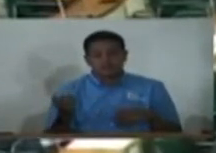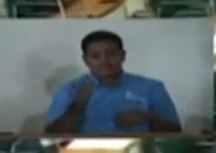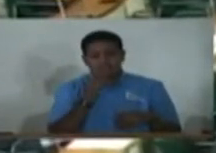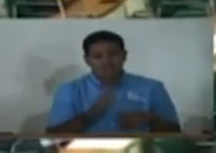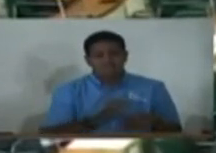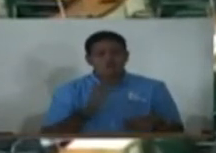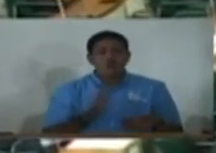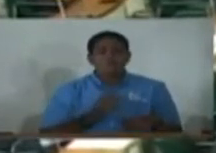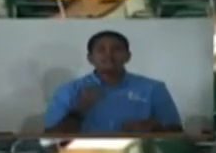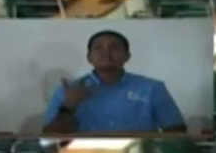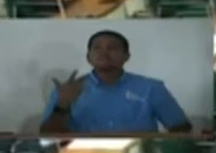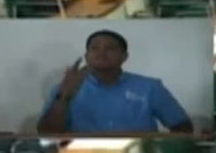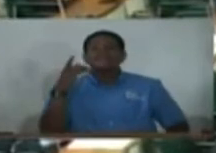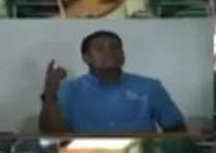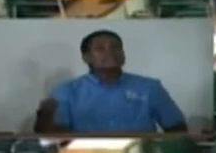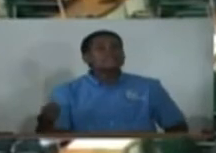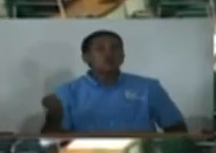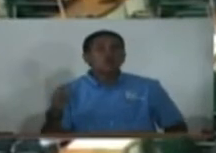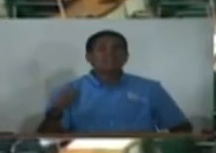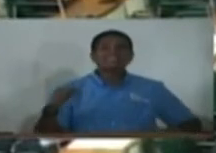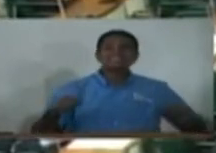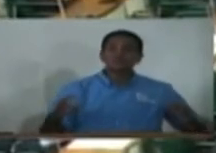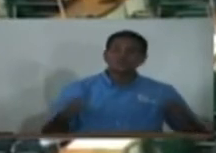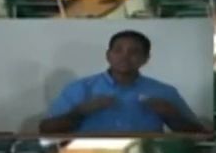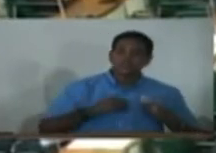informality or a hesitancy to embrace